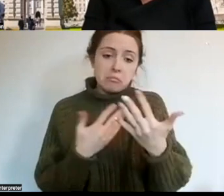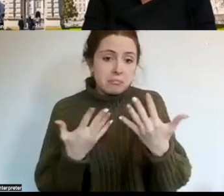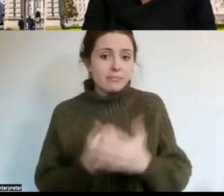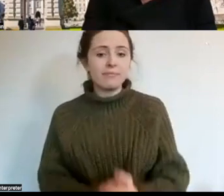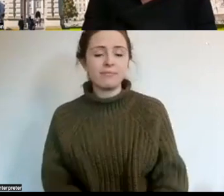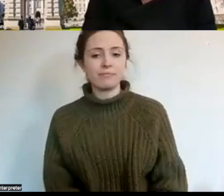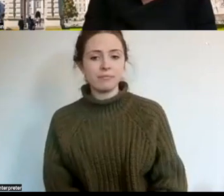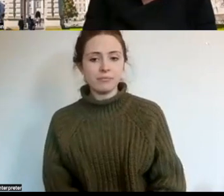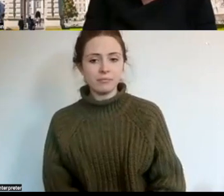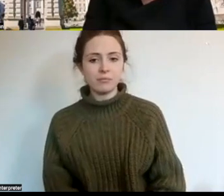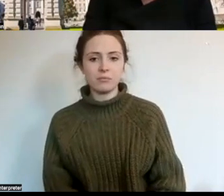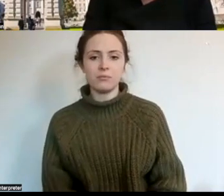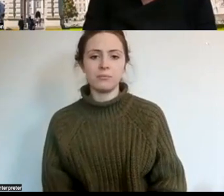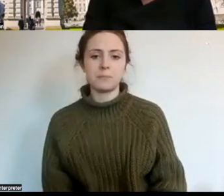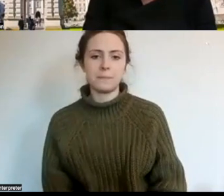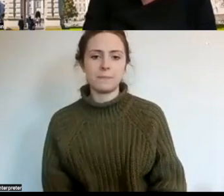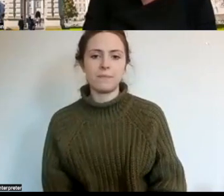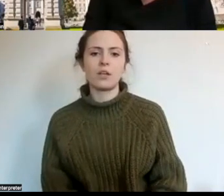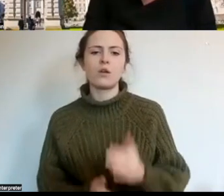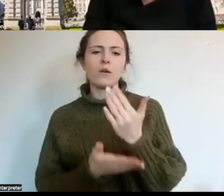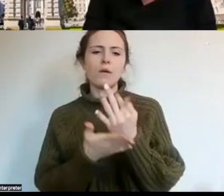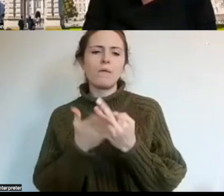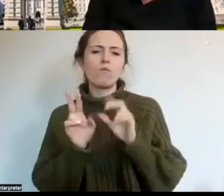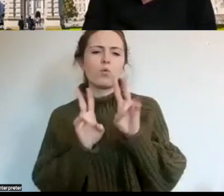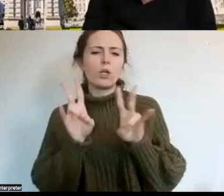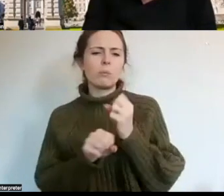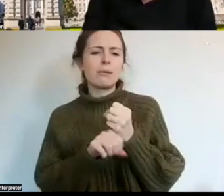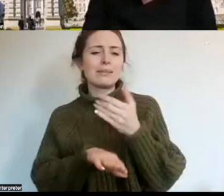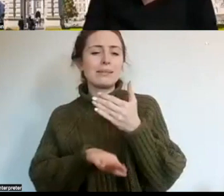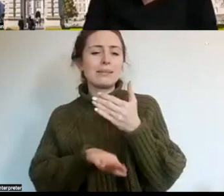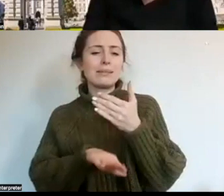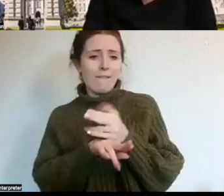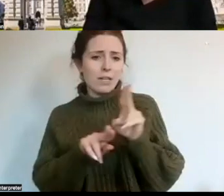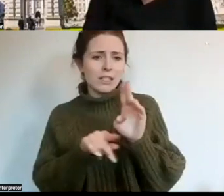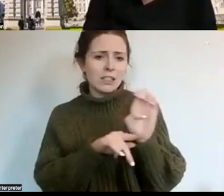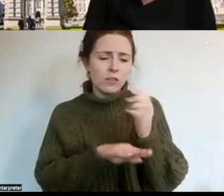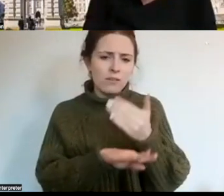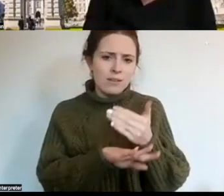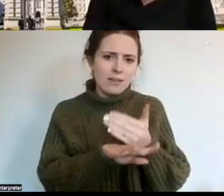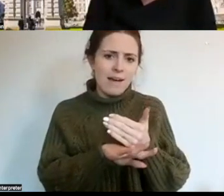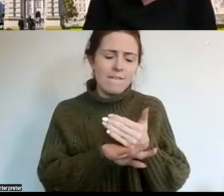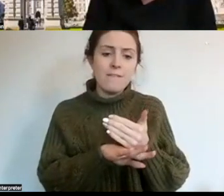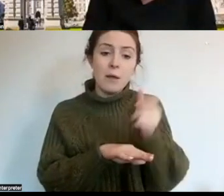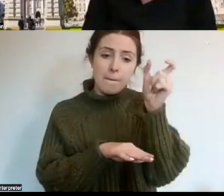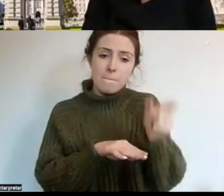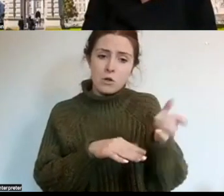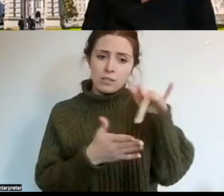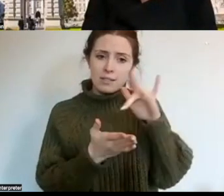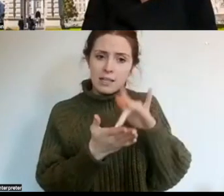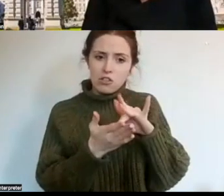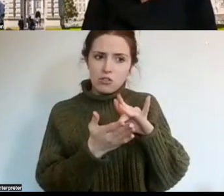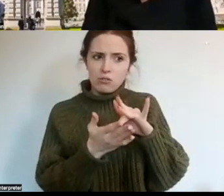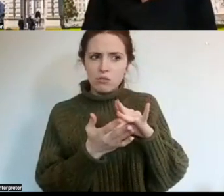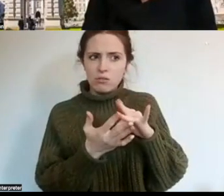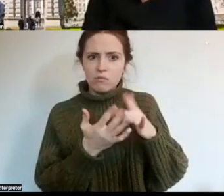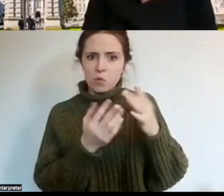few questions in about relating to staff and staff shortages. And as you become more person-centred and, you know, you want people